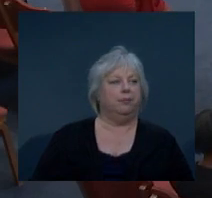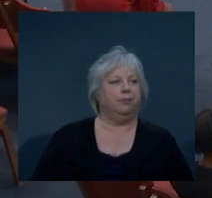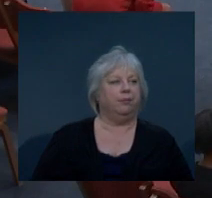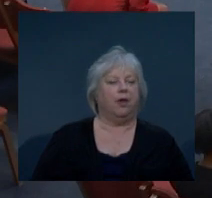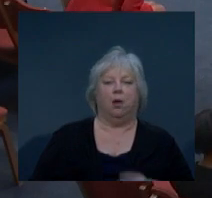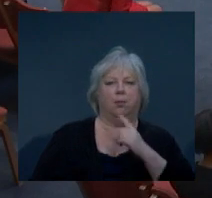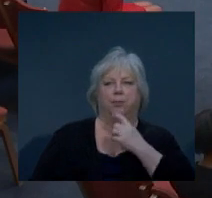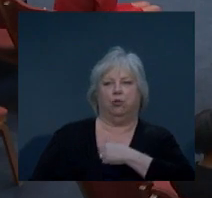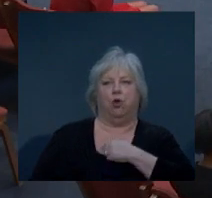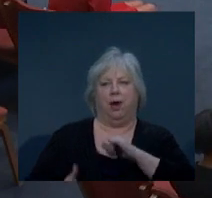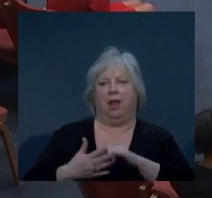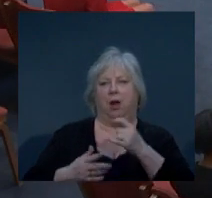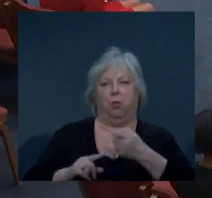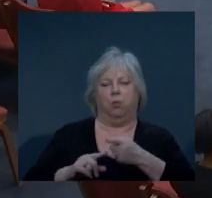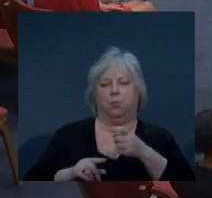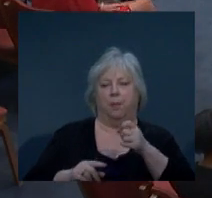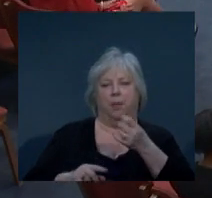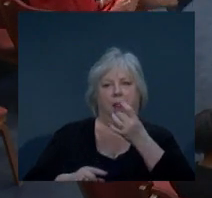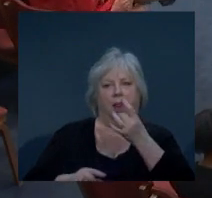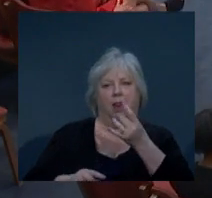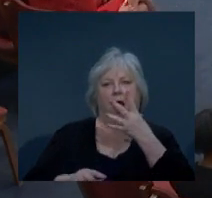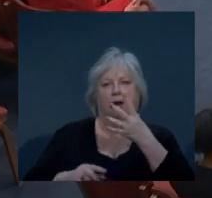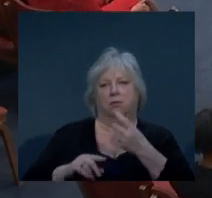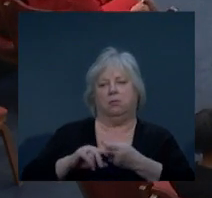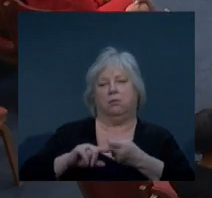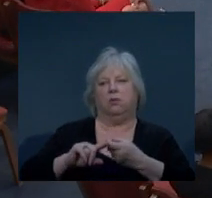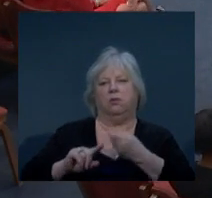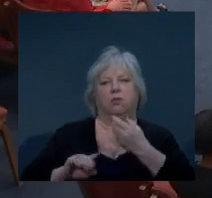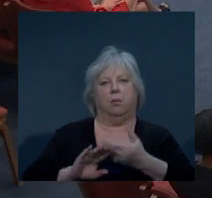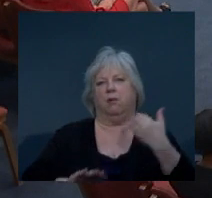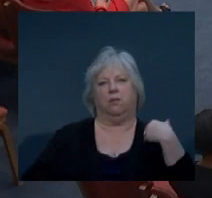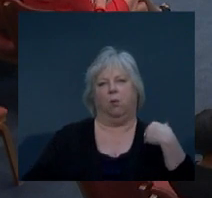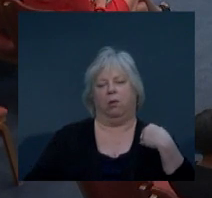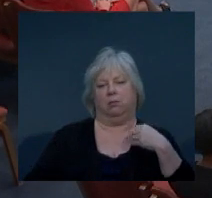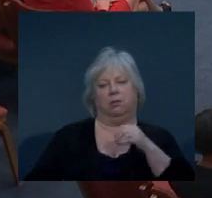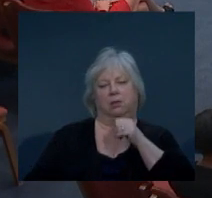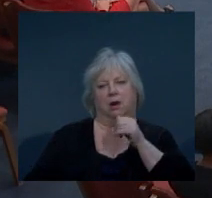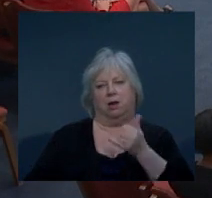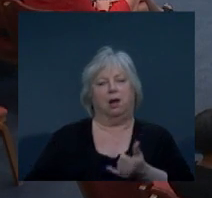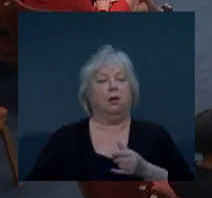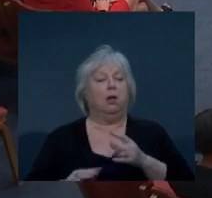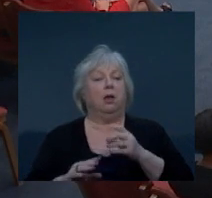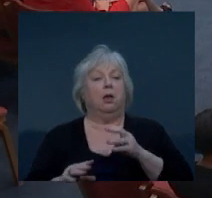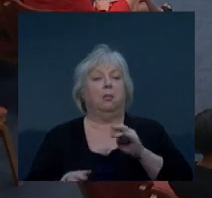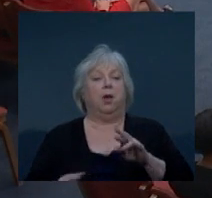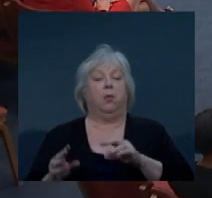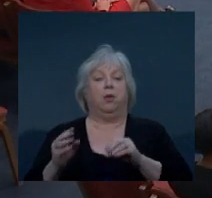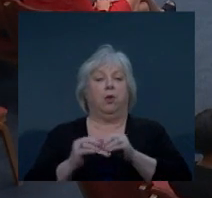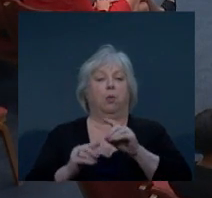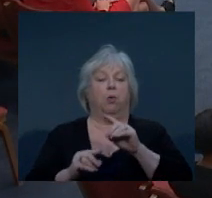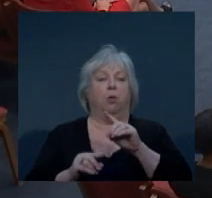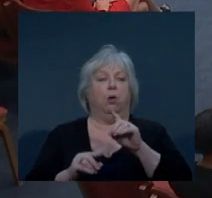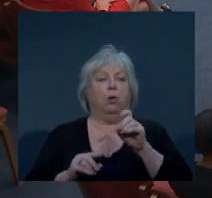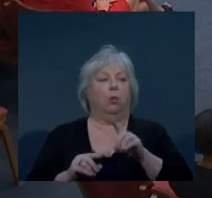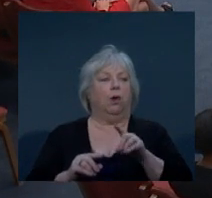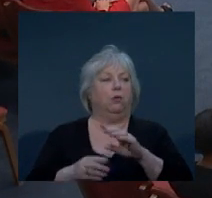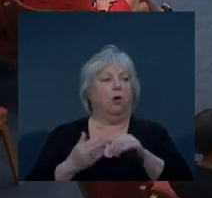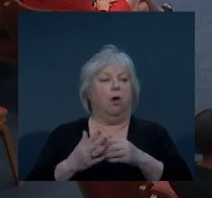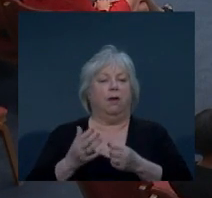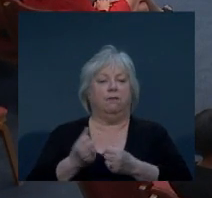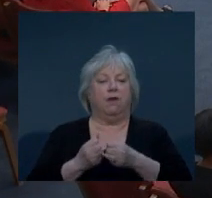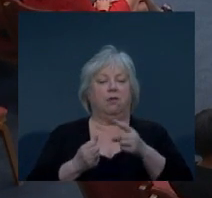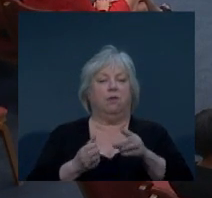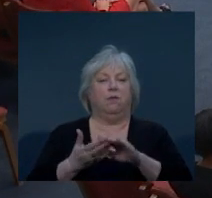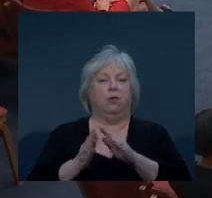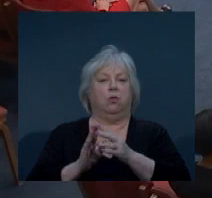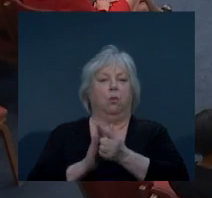one from earlier. All right. With no other questions, all those in favor of this